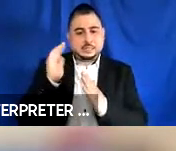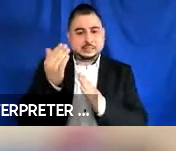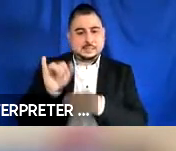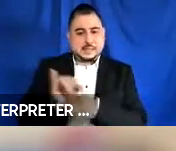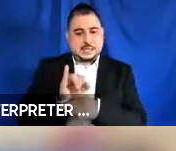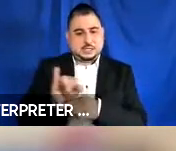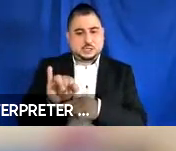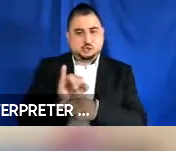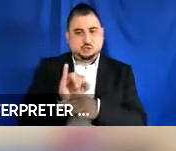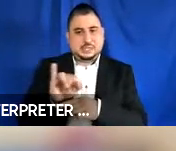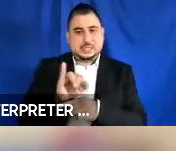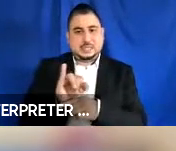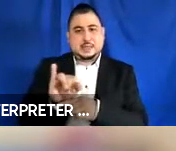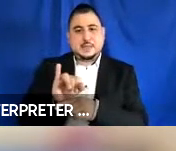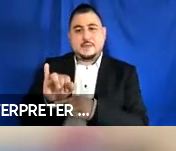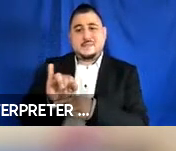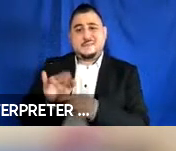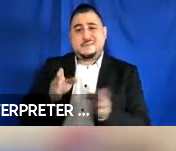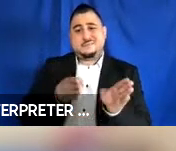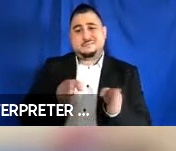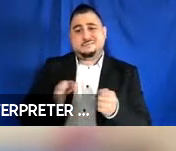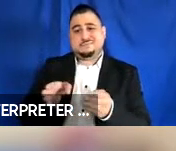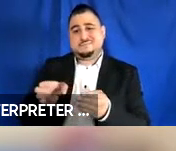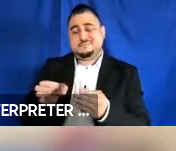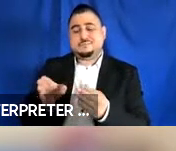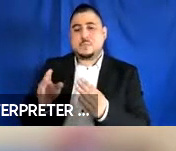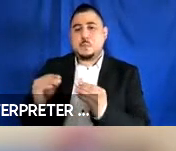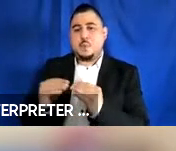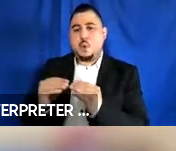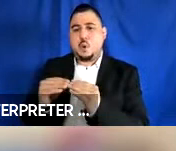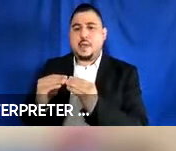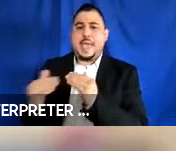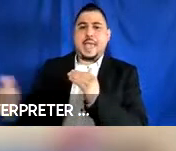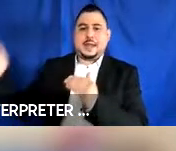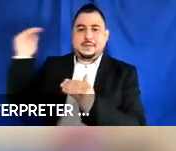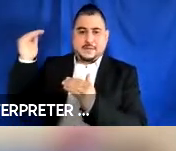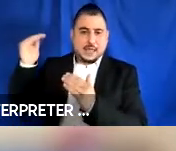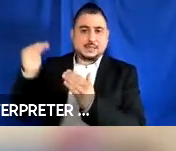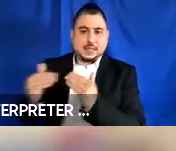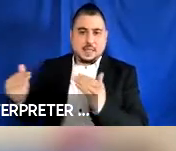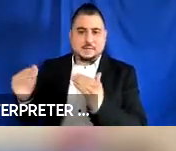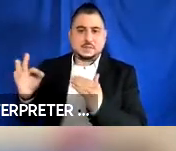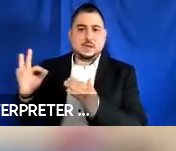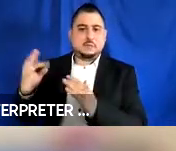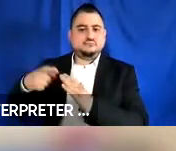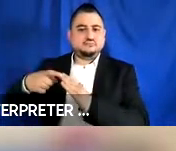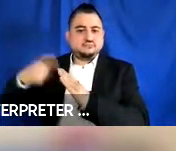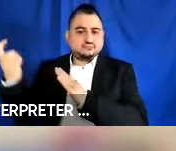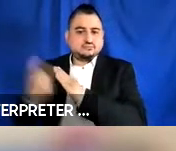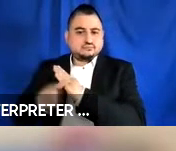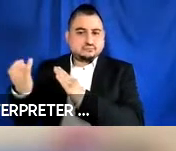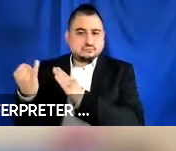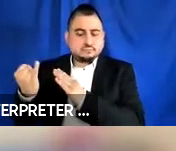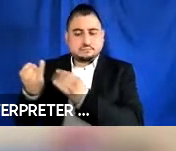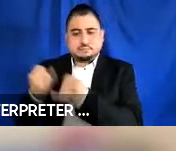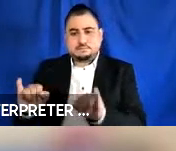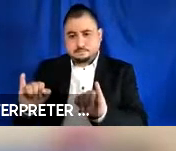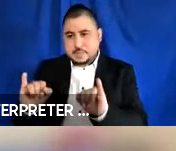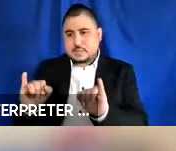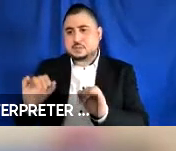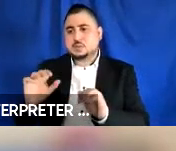industry is moving more towards higher levels of automation, and I think that we should really think about